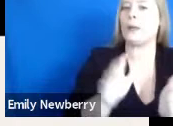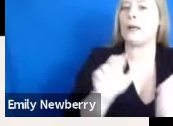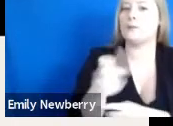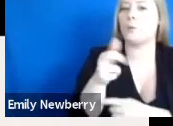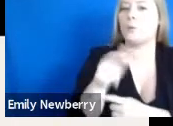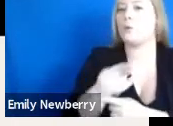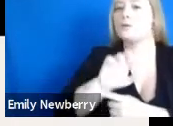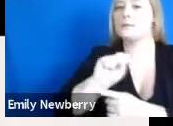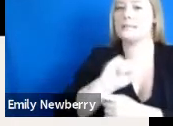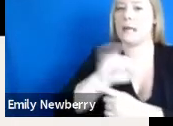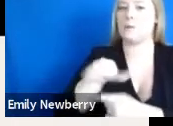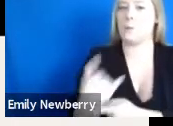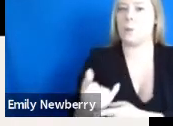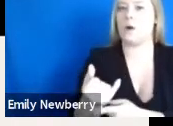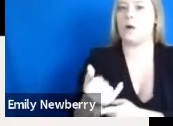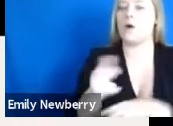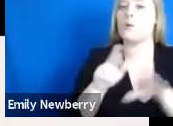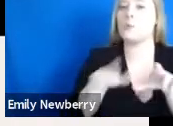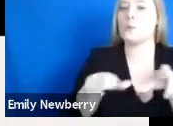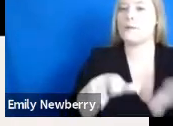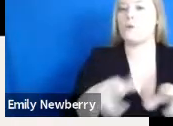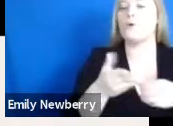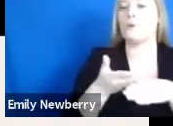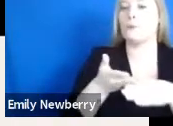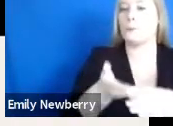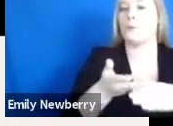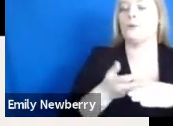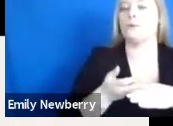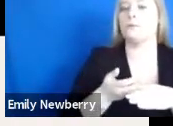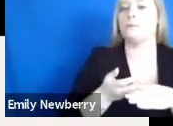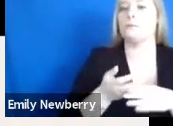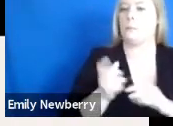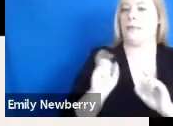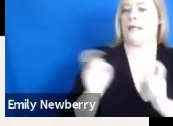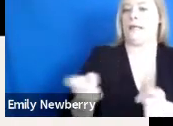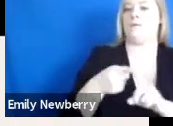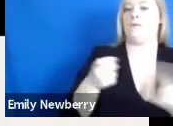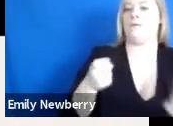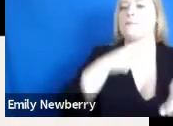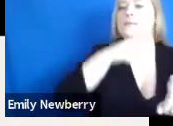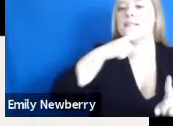for next river season, generously provided by the Desert River